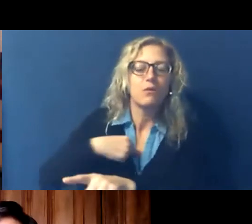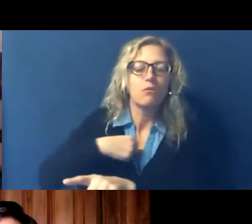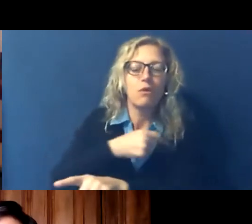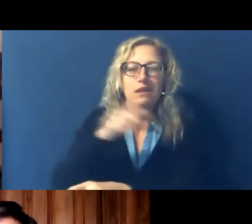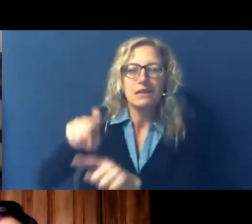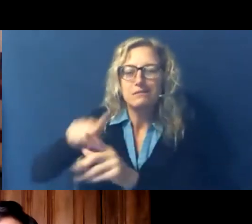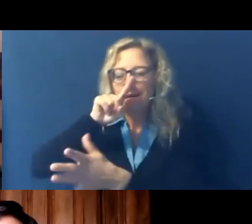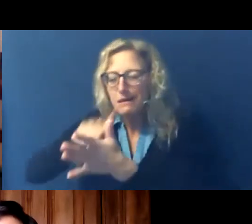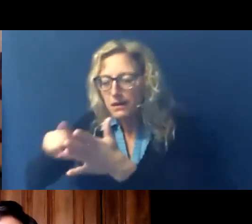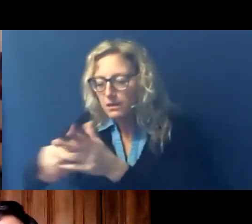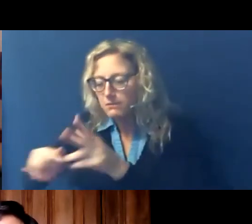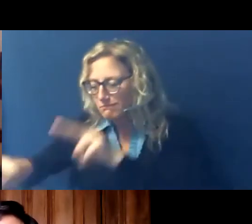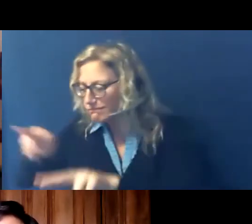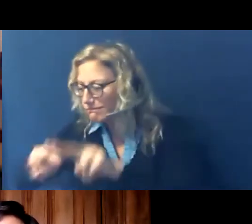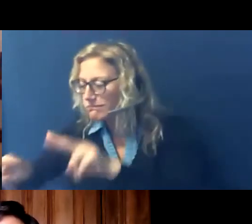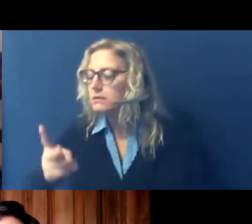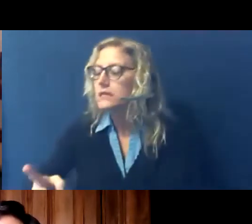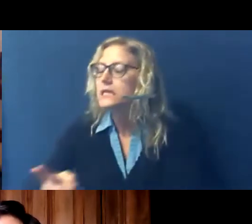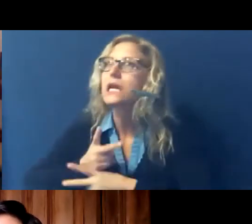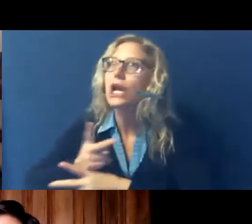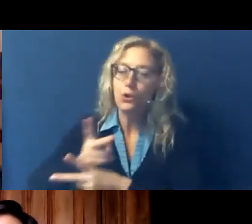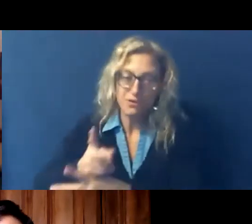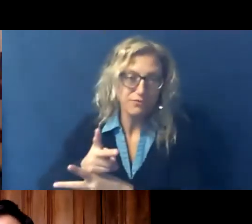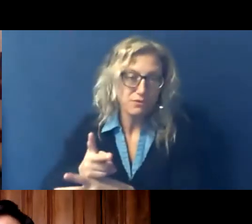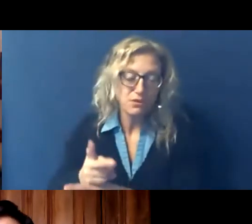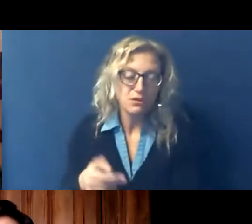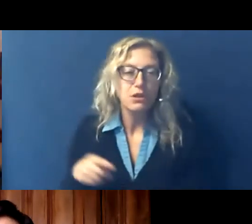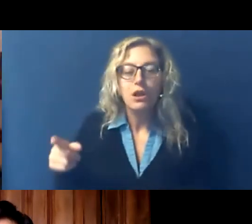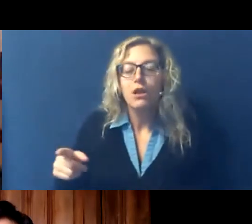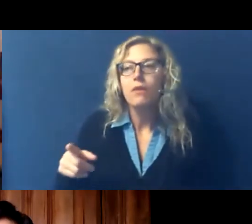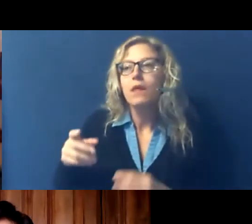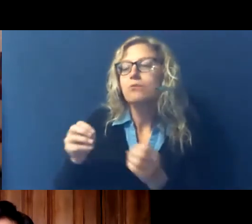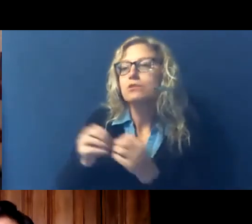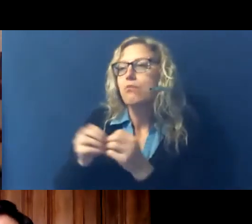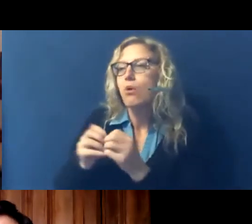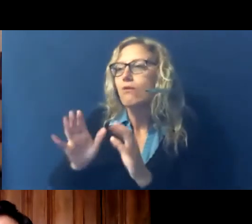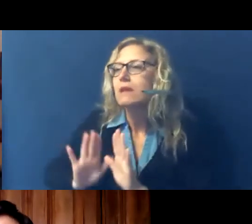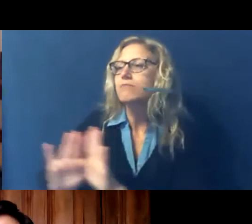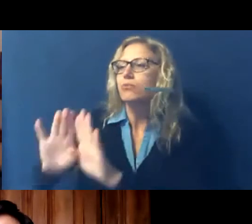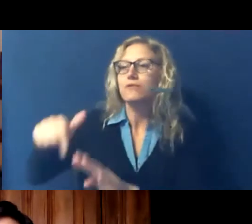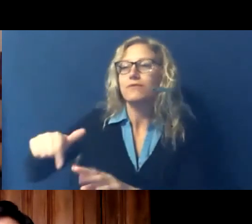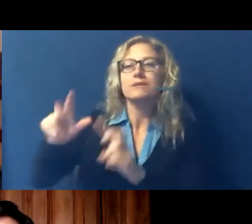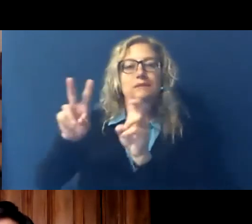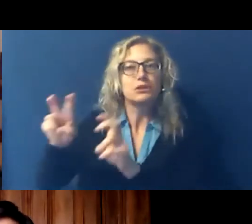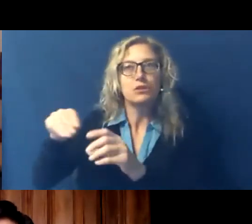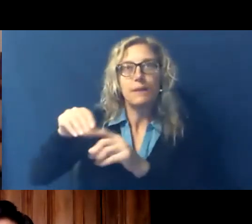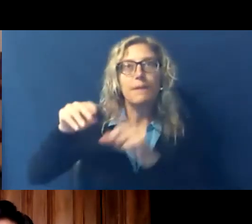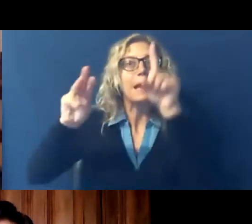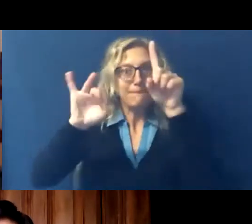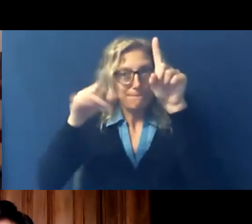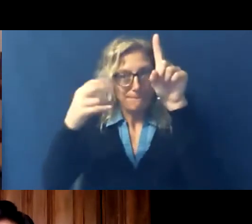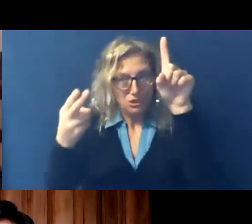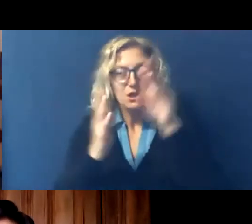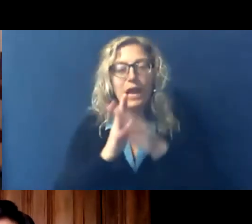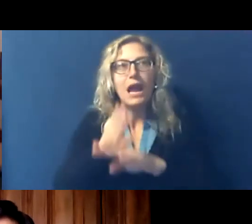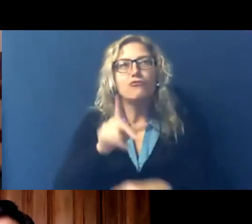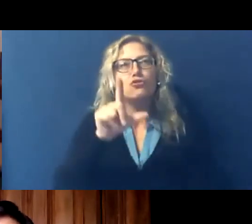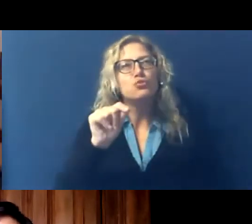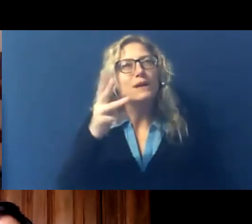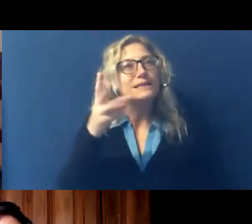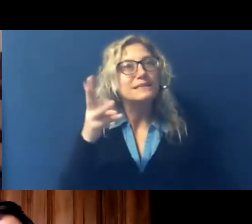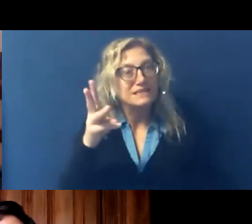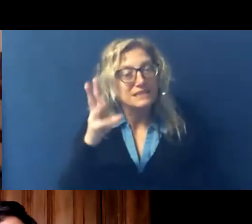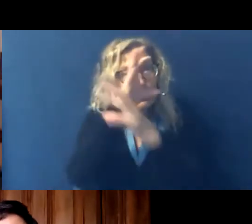at really, really carefully. There was a push on this issue in Michigan after the 2016